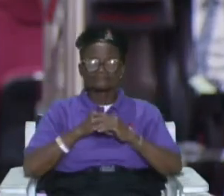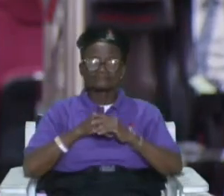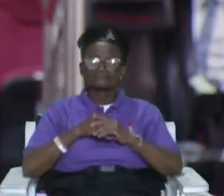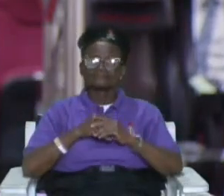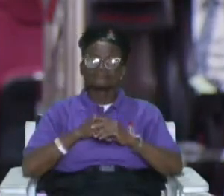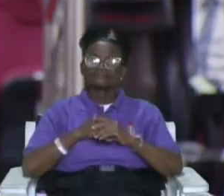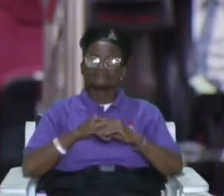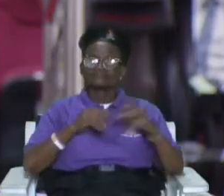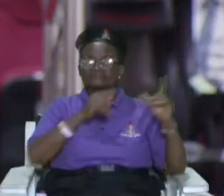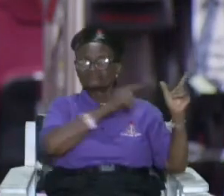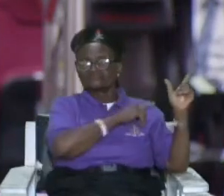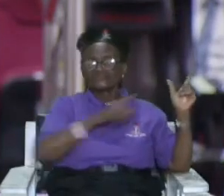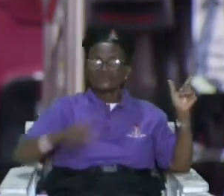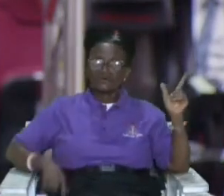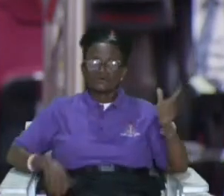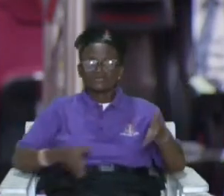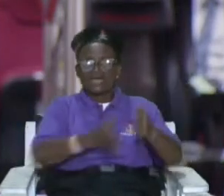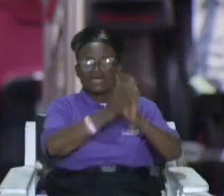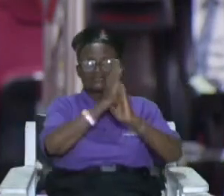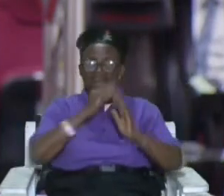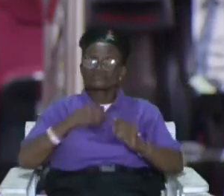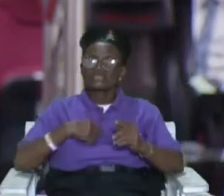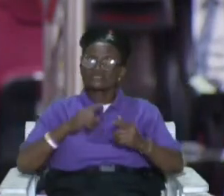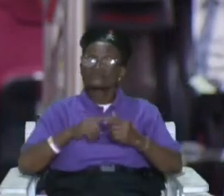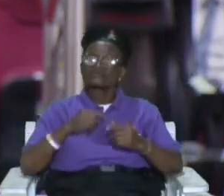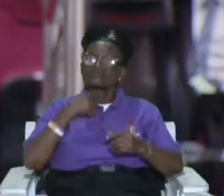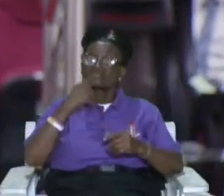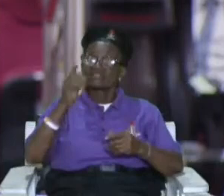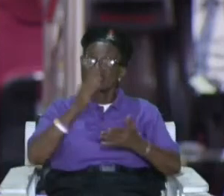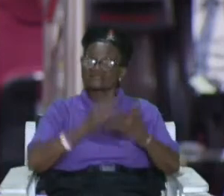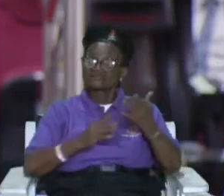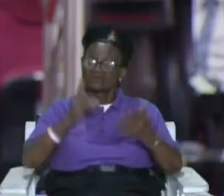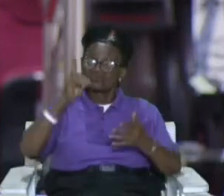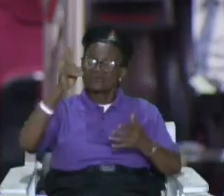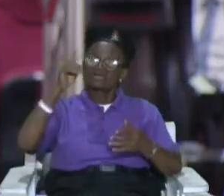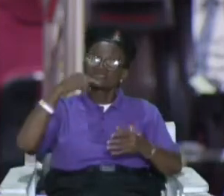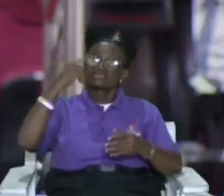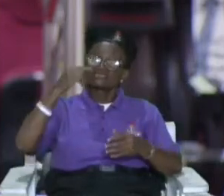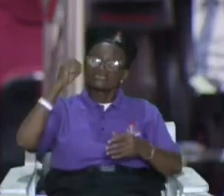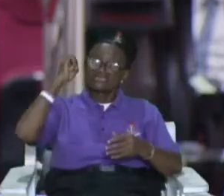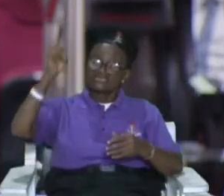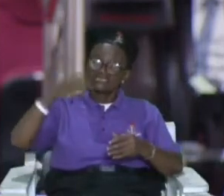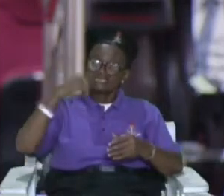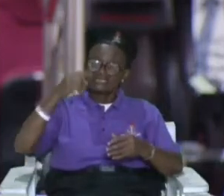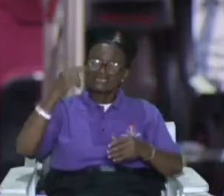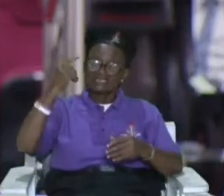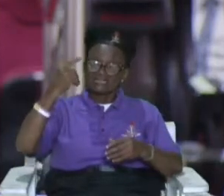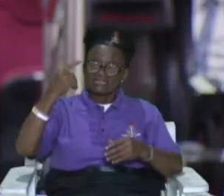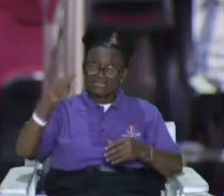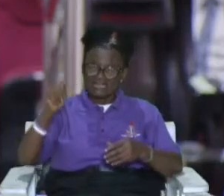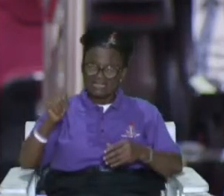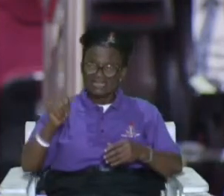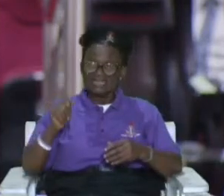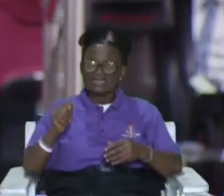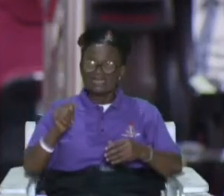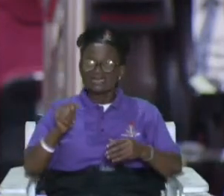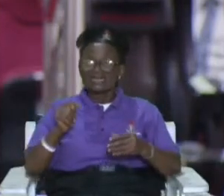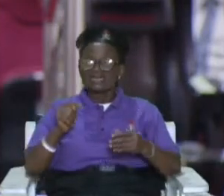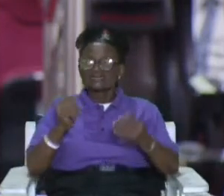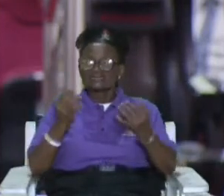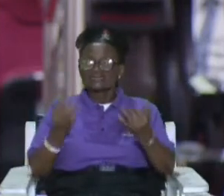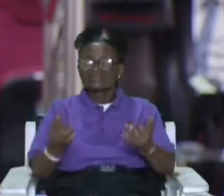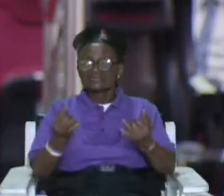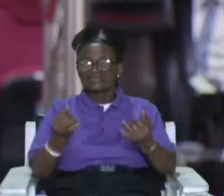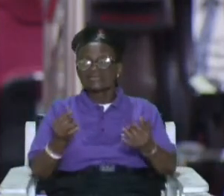The Lord asked me to tell someone, He says, the recurrent crisis in your